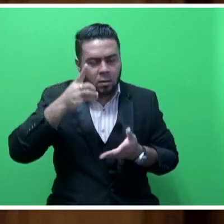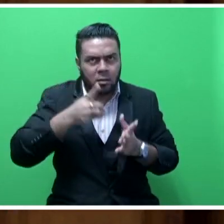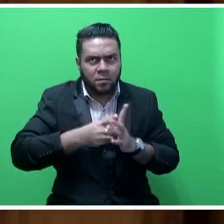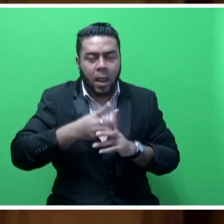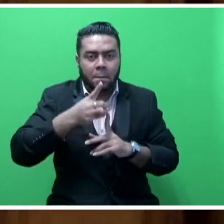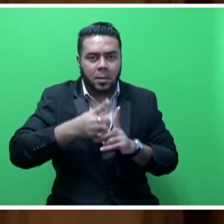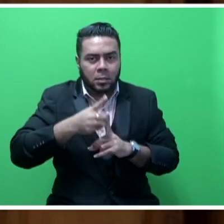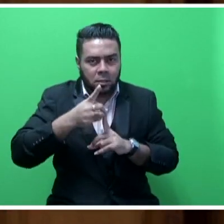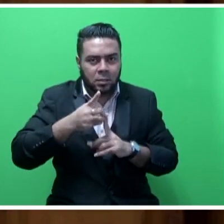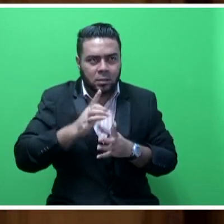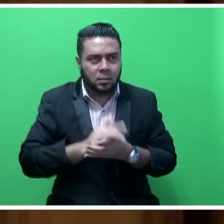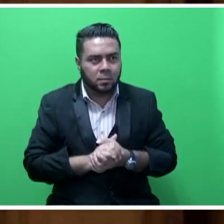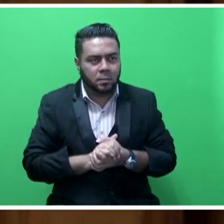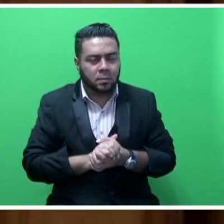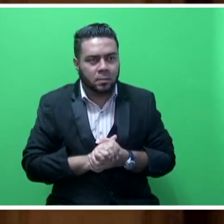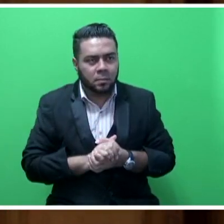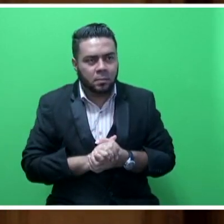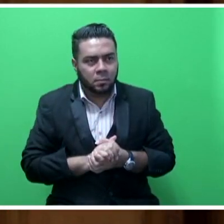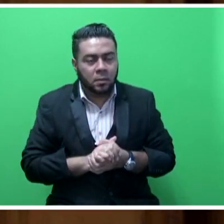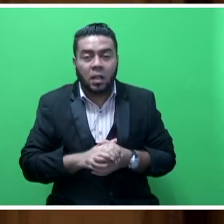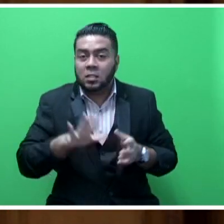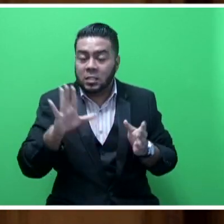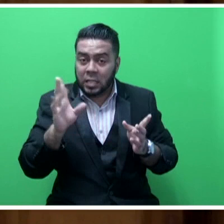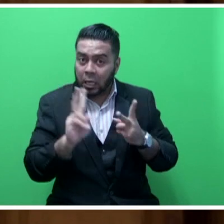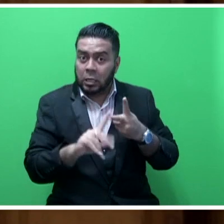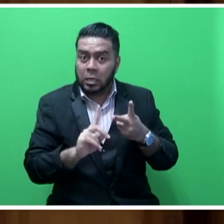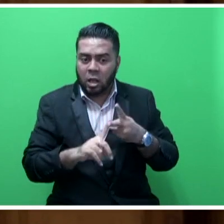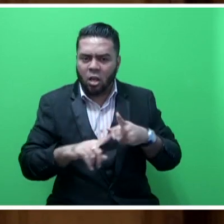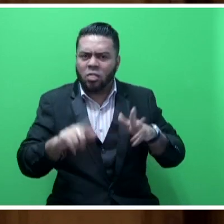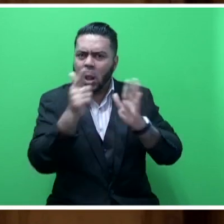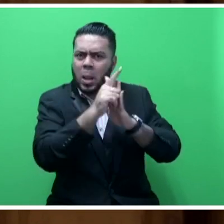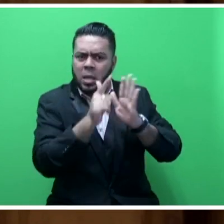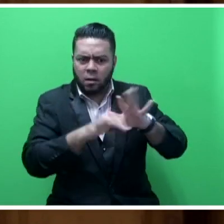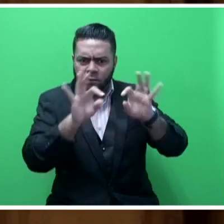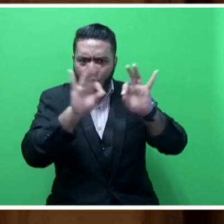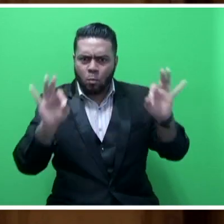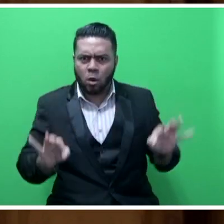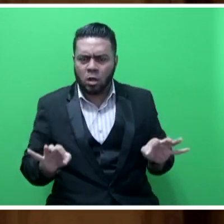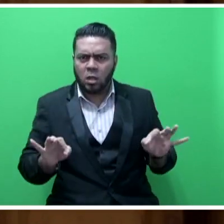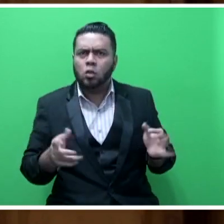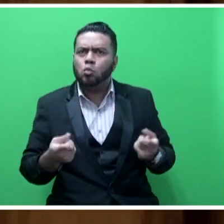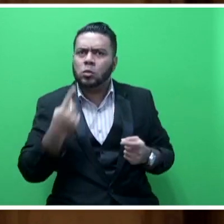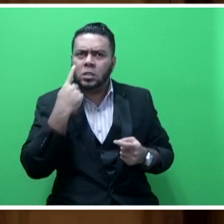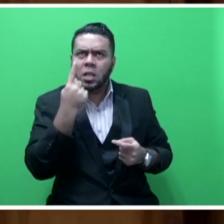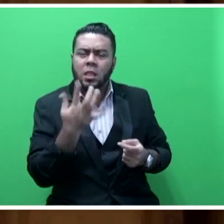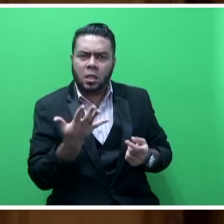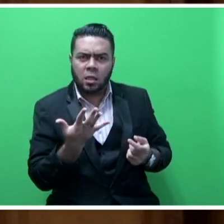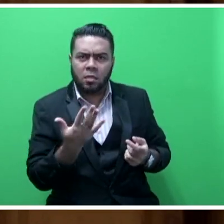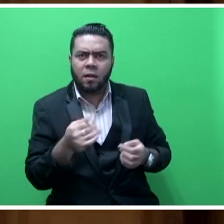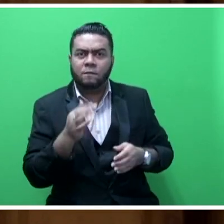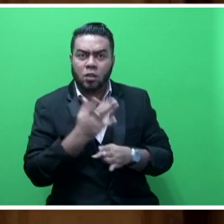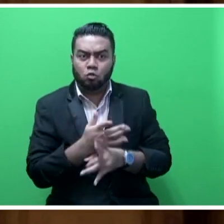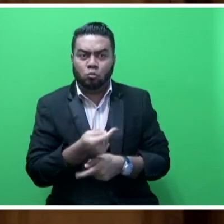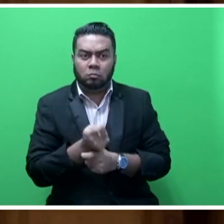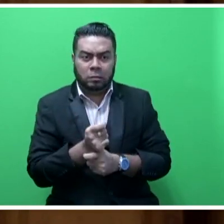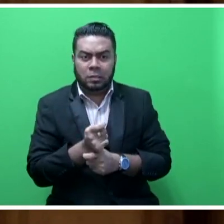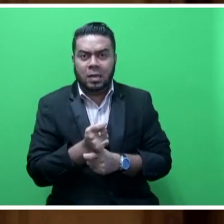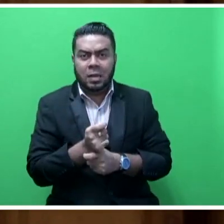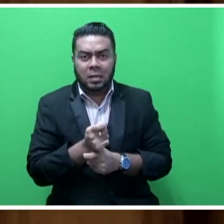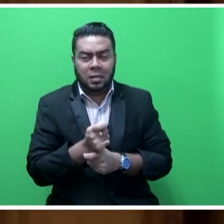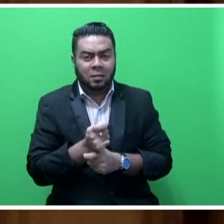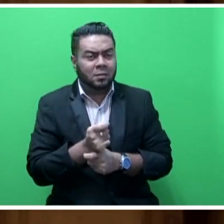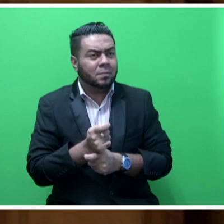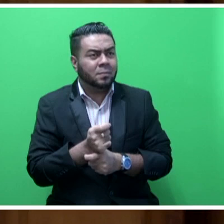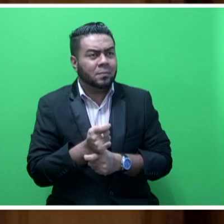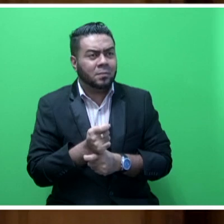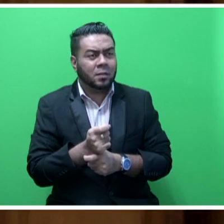Secondly, Honourable Speaker, the legal framework. The Ministry of Fisheries recognizes the need to develop relevant